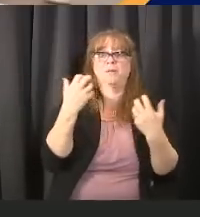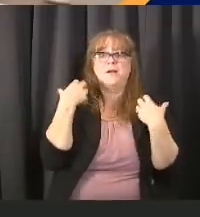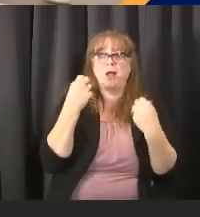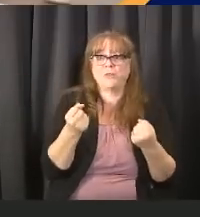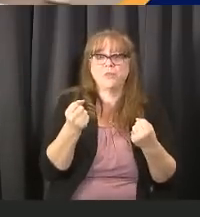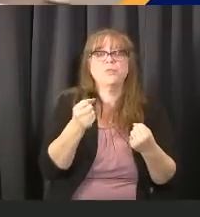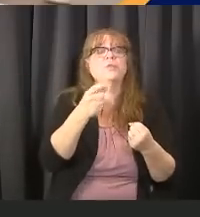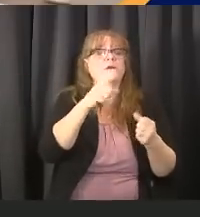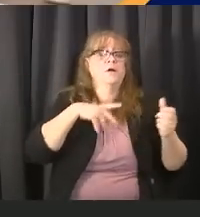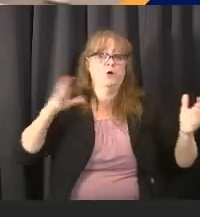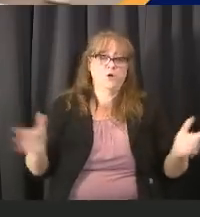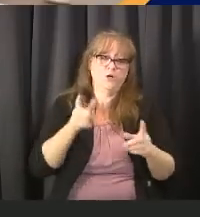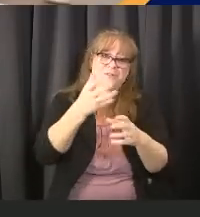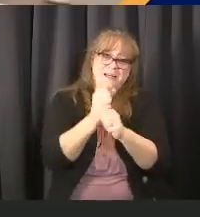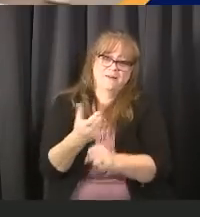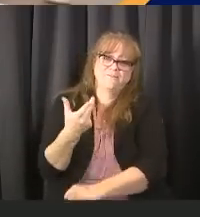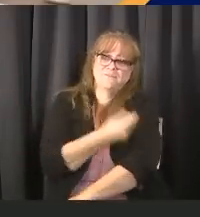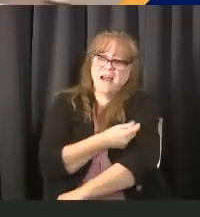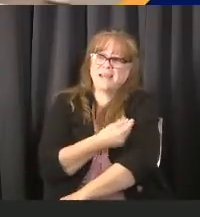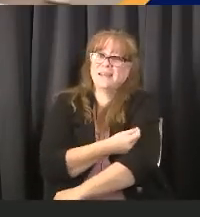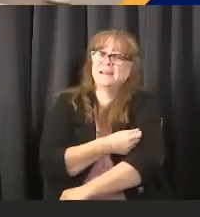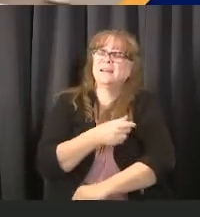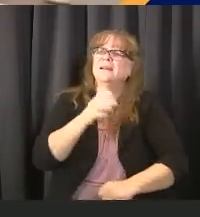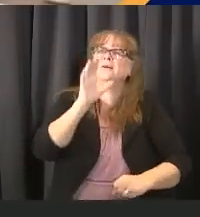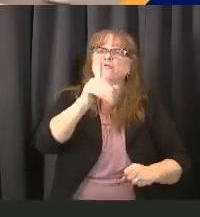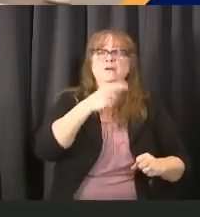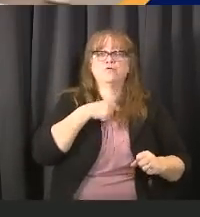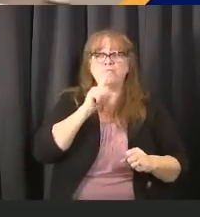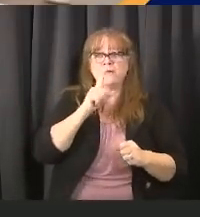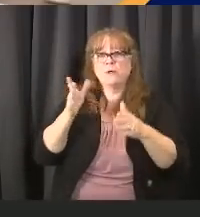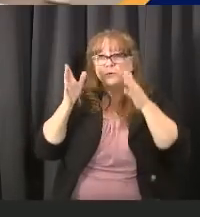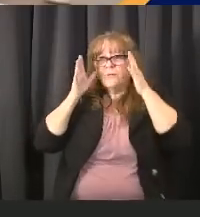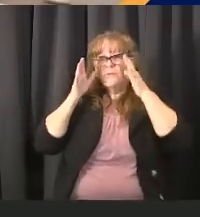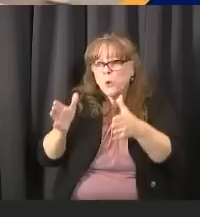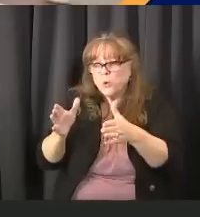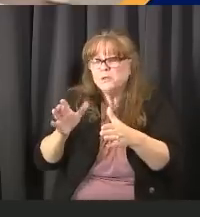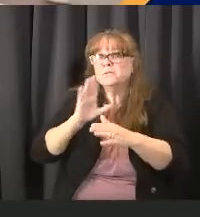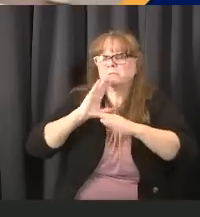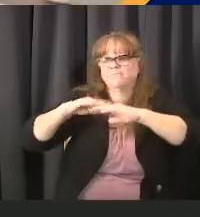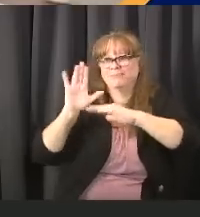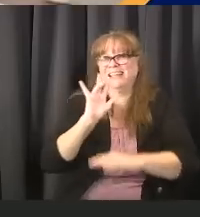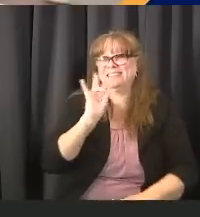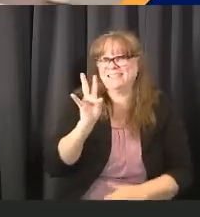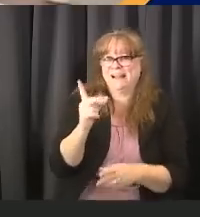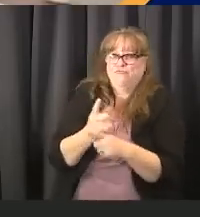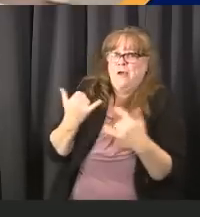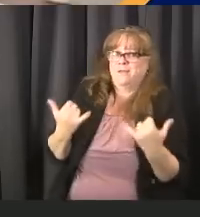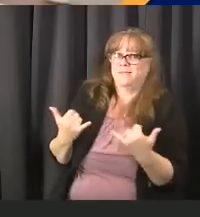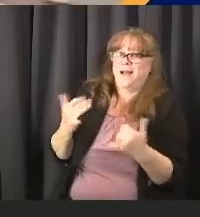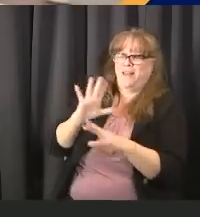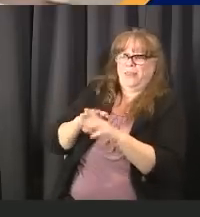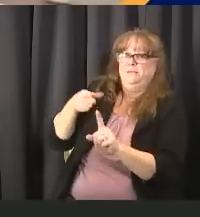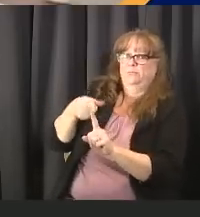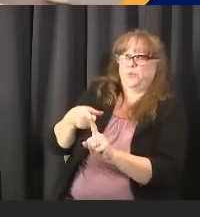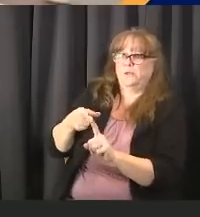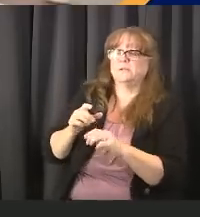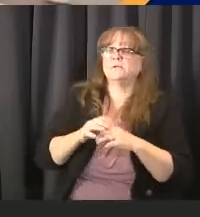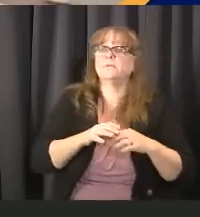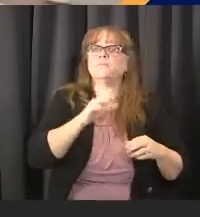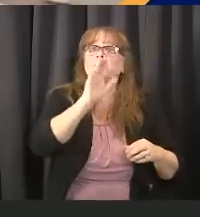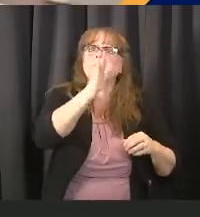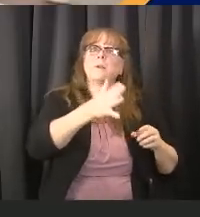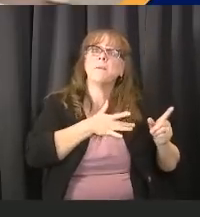70+ population. My mother, who's in her 70s, I won't give her exact age, asked me last week, is it safe and